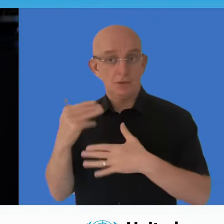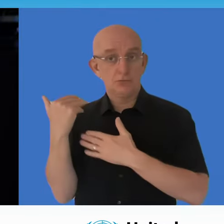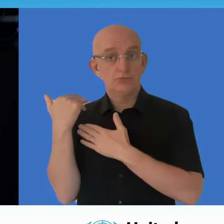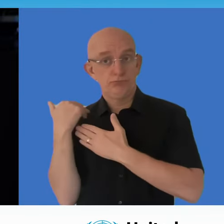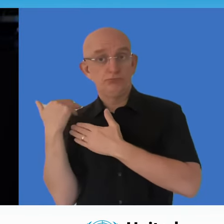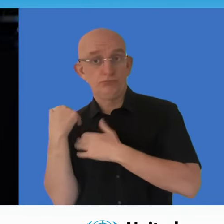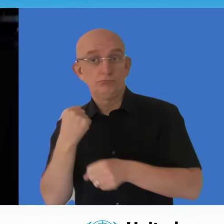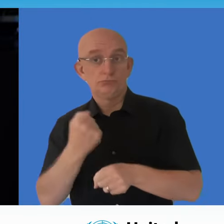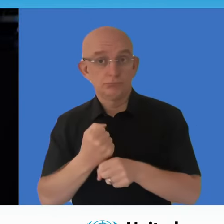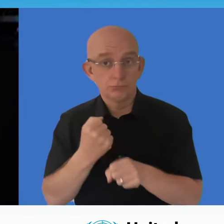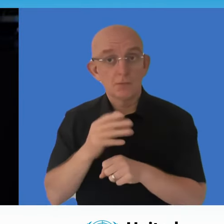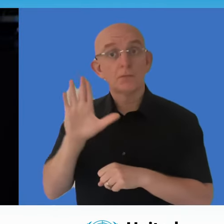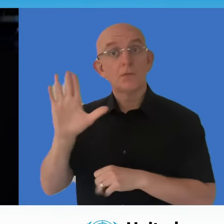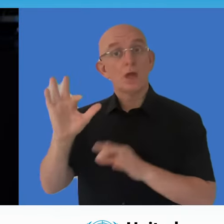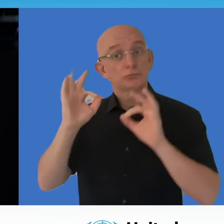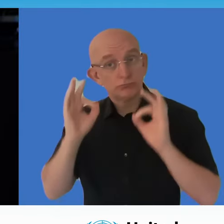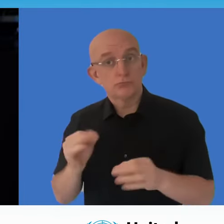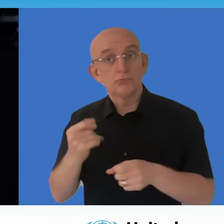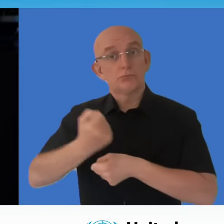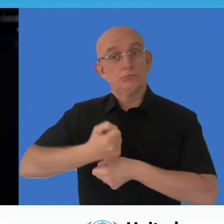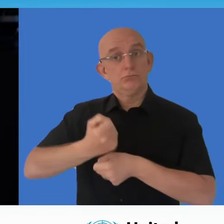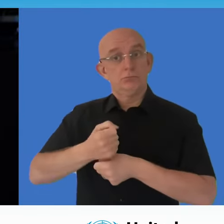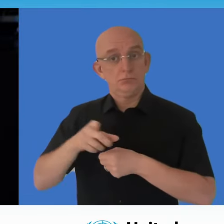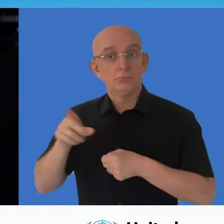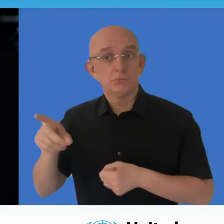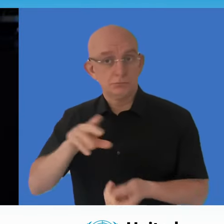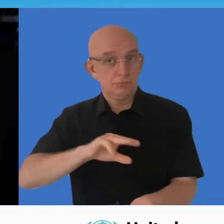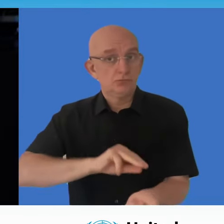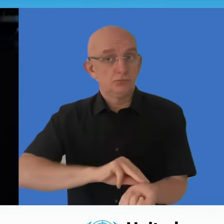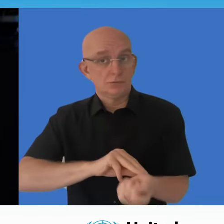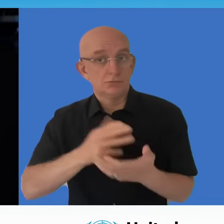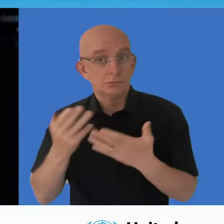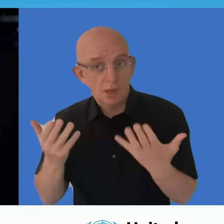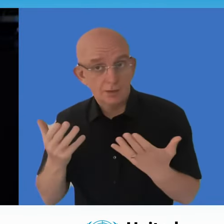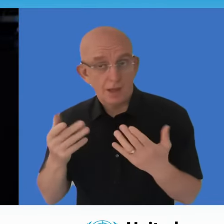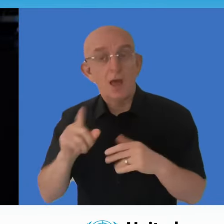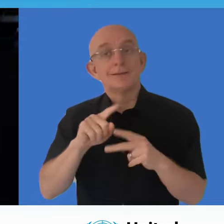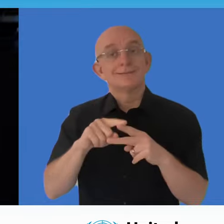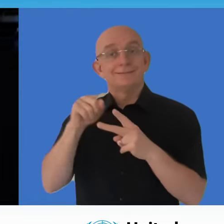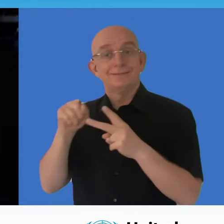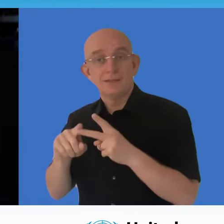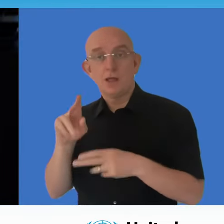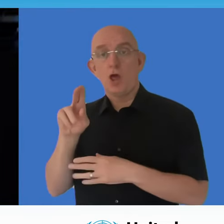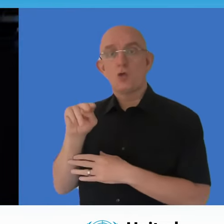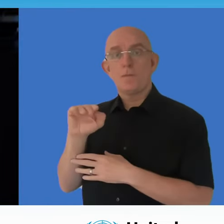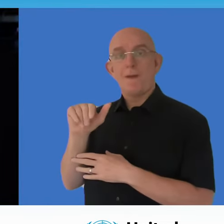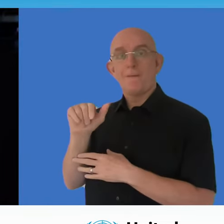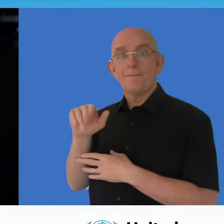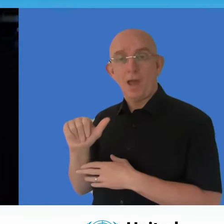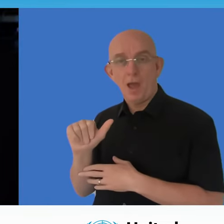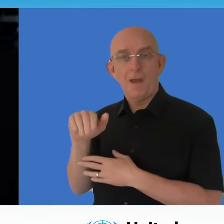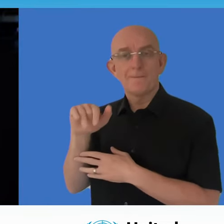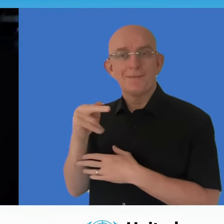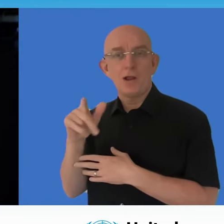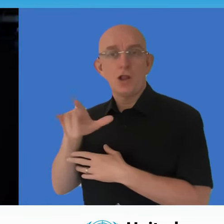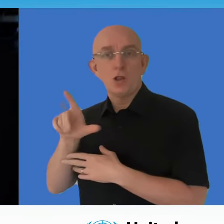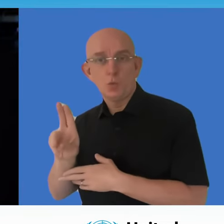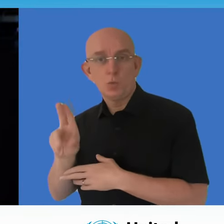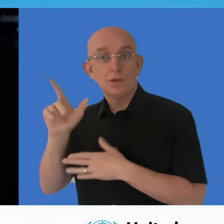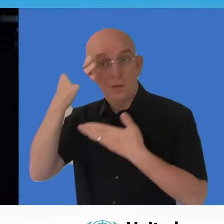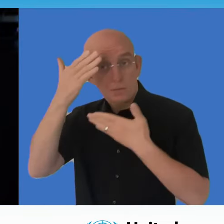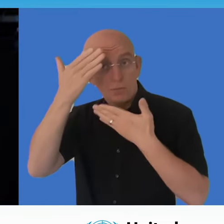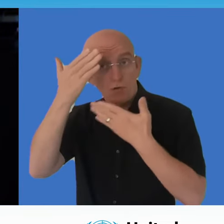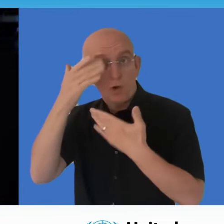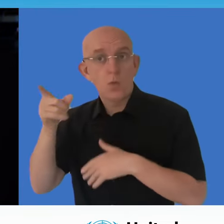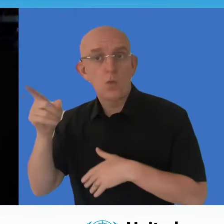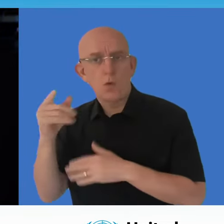have Umaima Makhlouk from Morocco. She's a data scientist at Intel and has been mostly involved in tech-driven